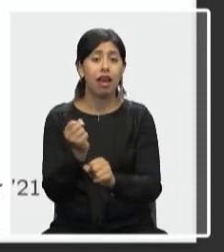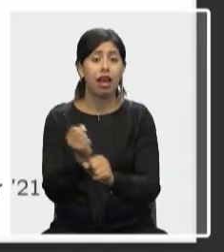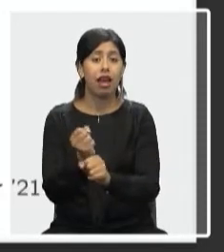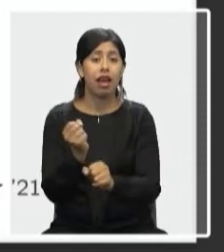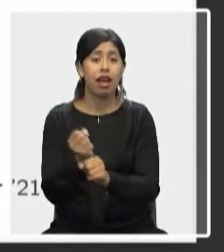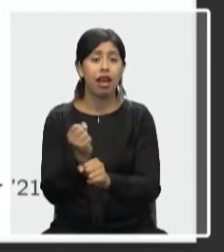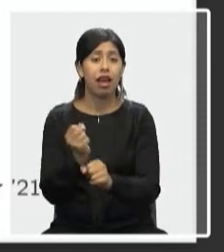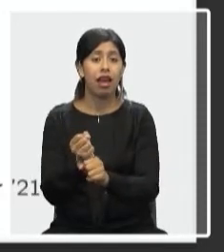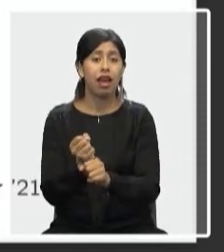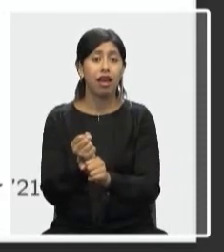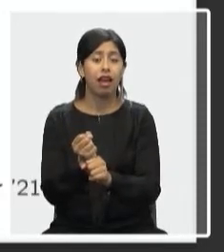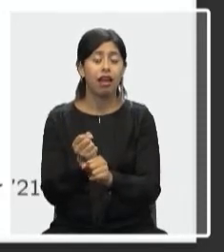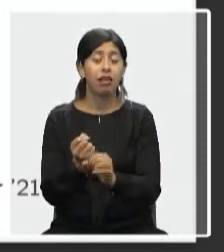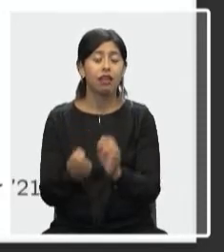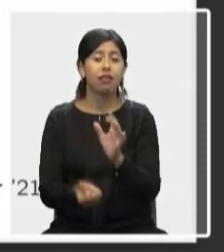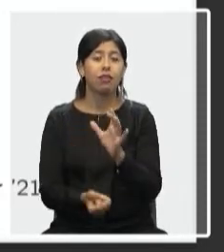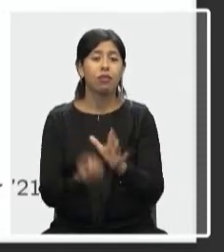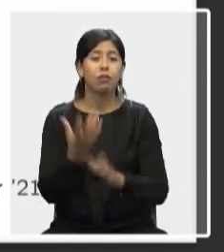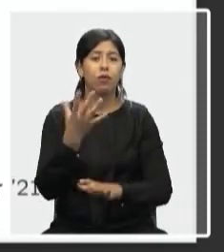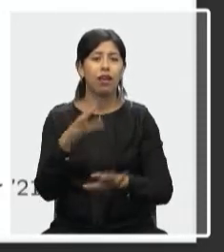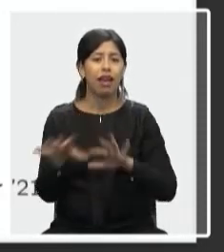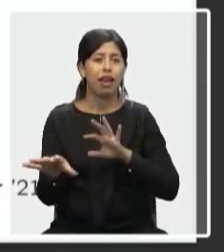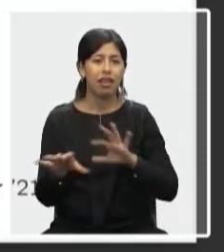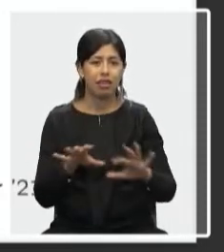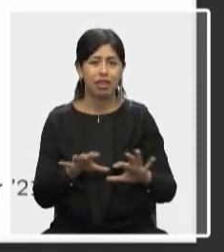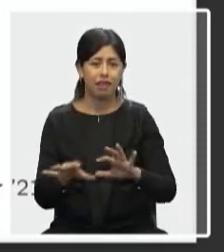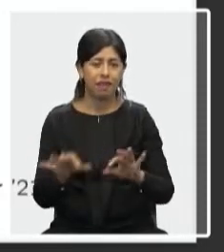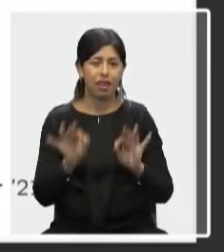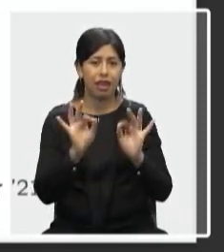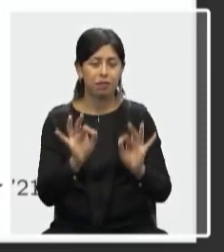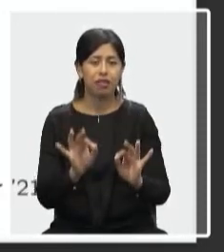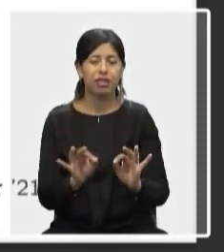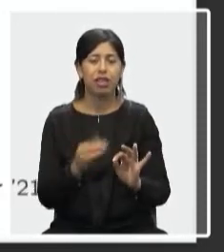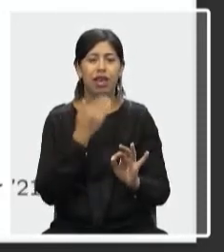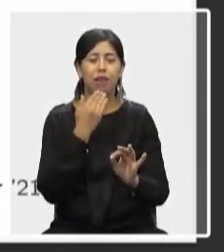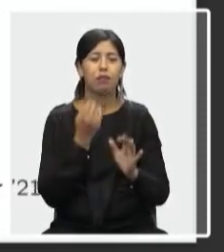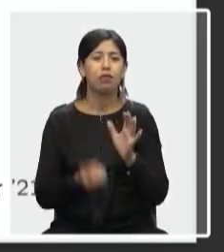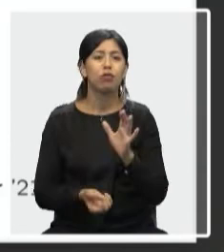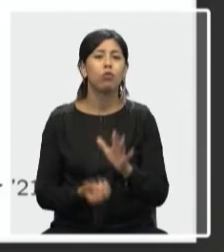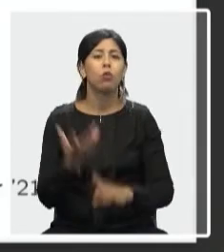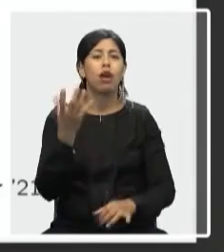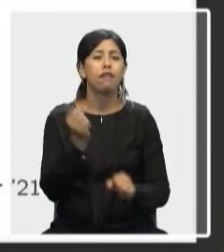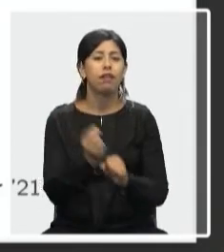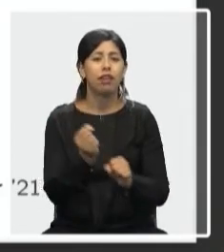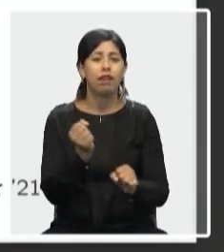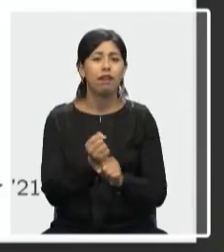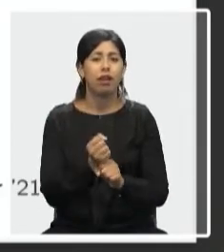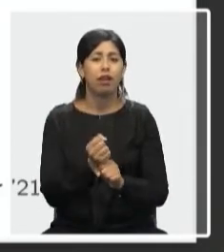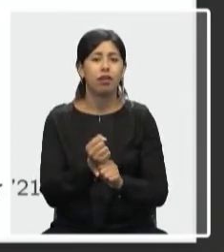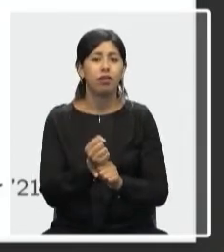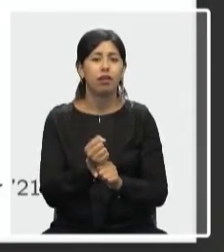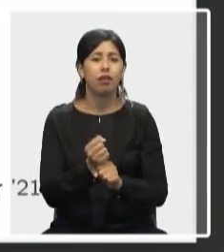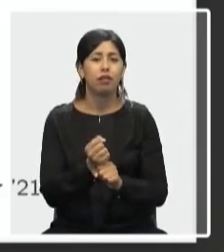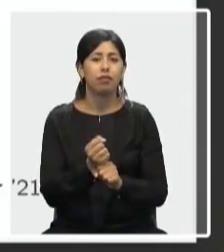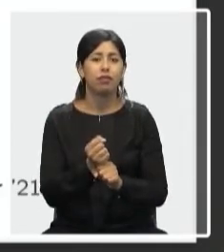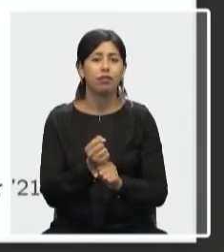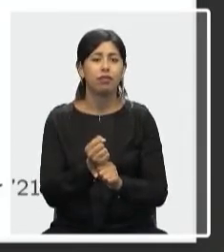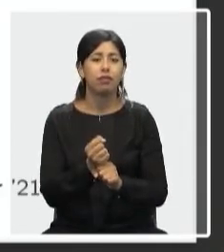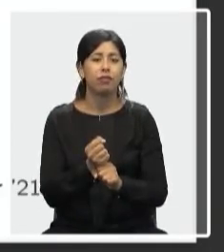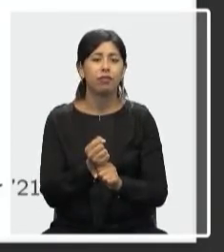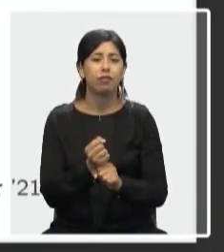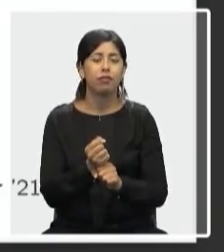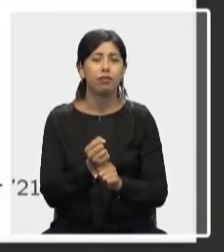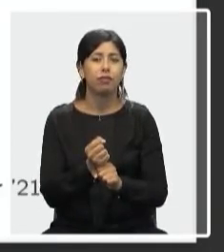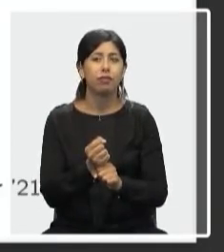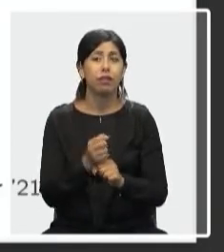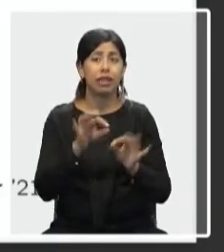like sommeliers. And on the vertical axis, you see the growth of employment in those occupations. So let me just